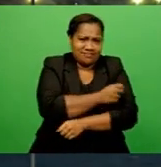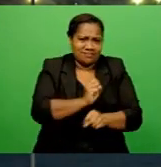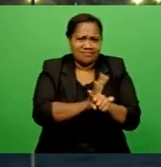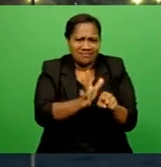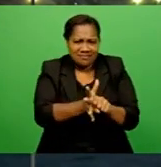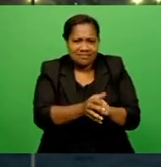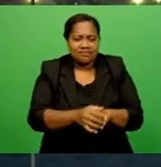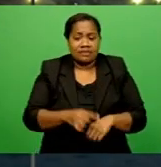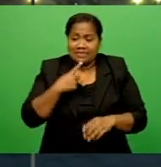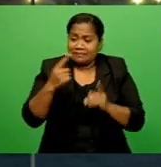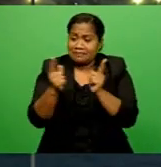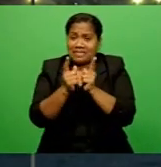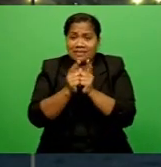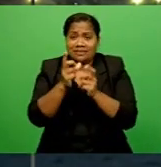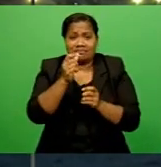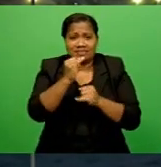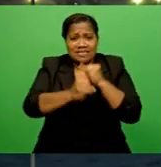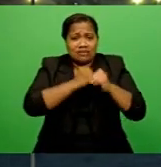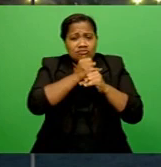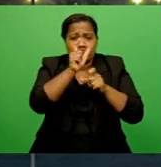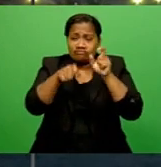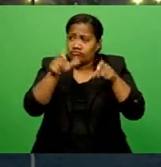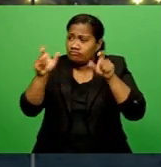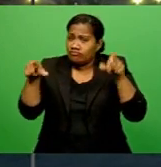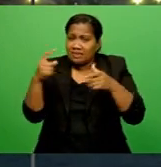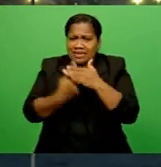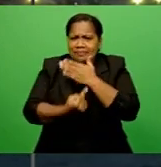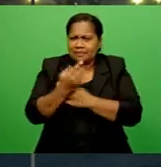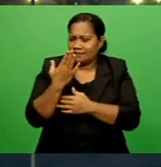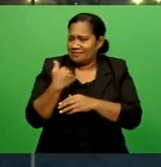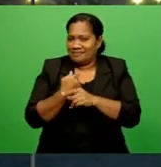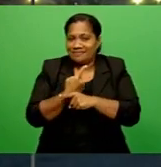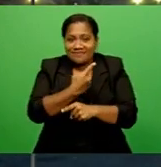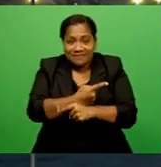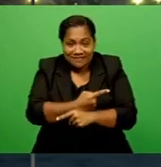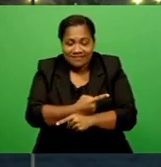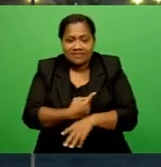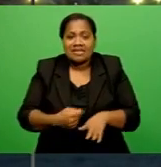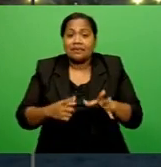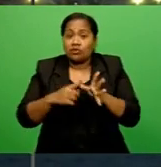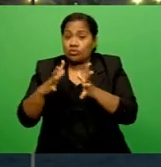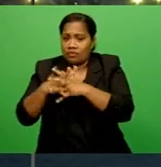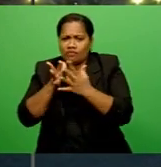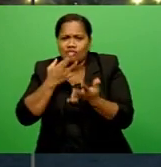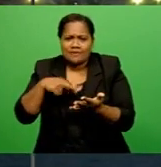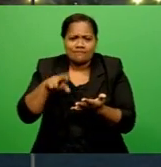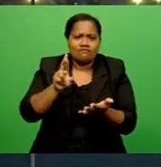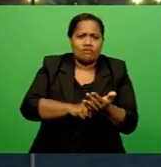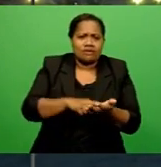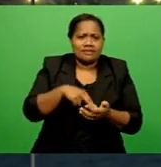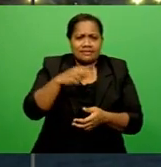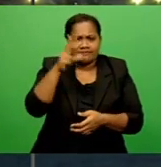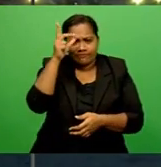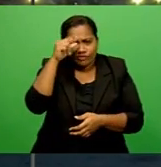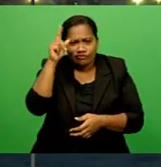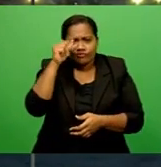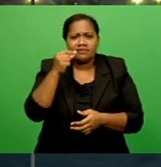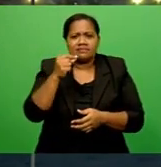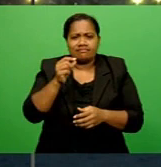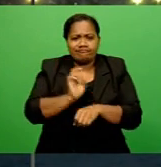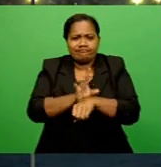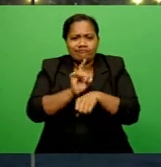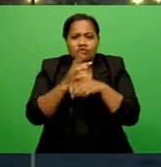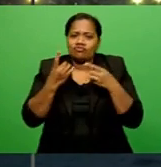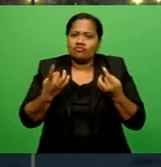meetings with international stakeholders were held as early as last week, and Apanisa Wangairandovu reports Fijians are being advised to be ready